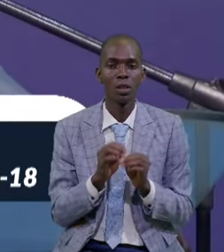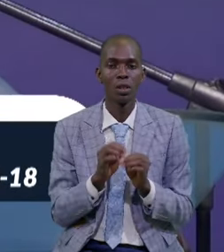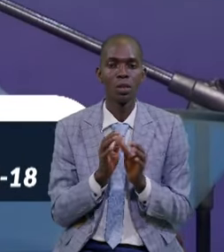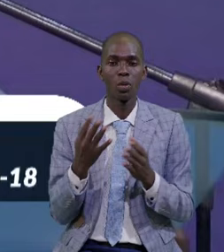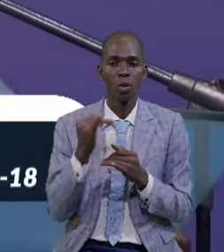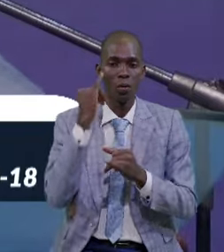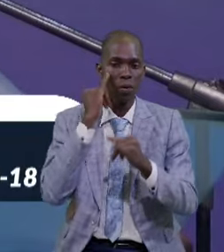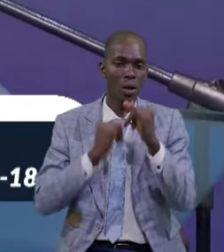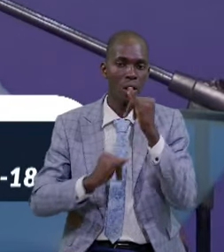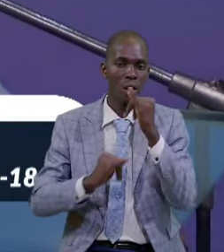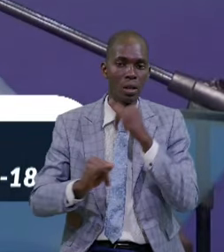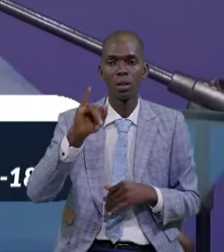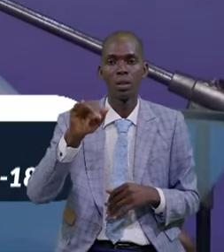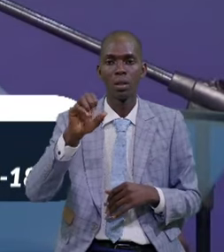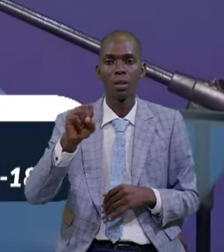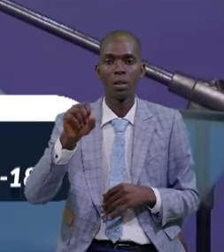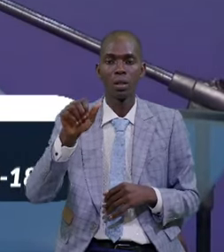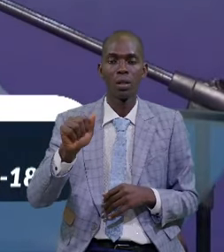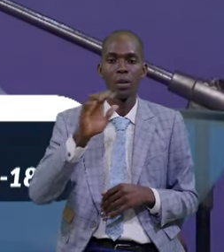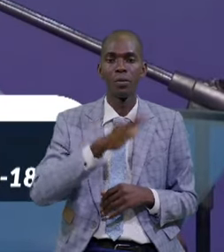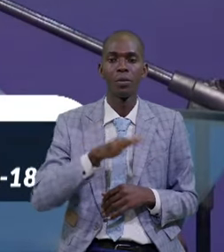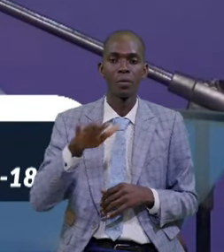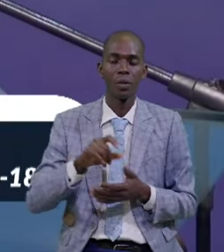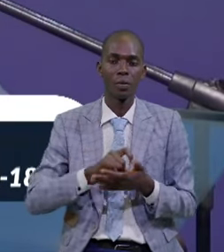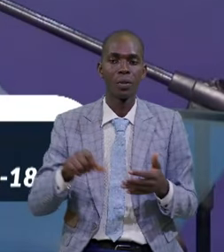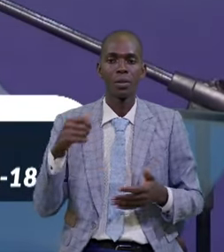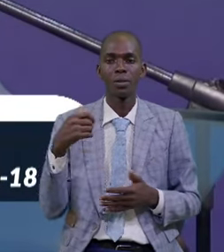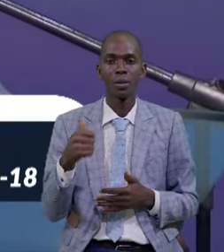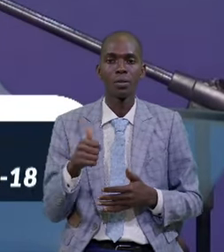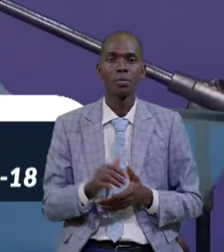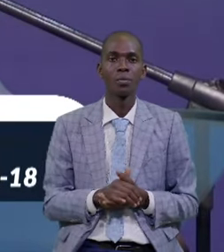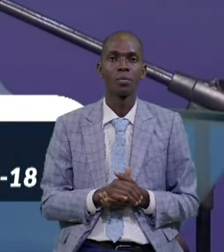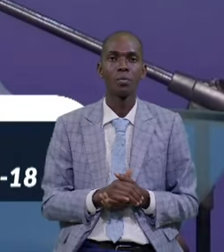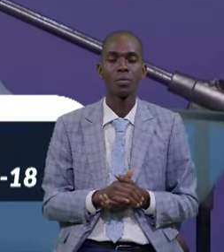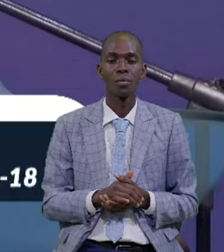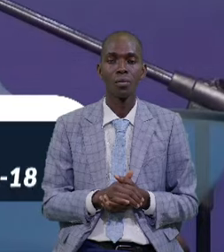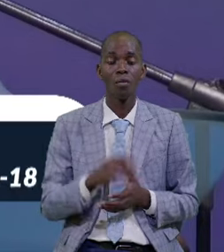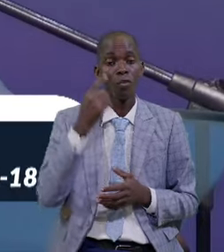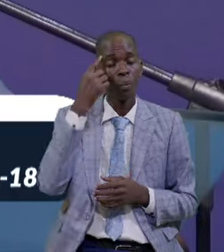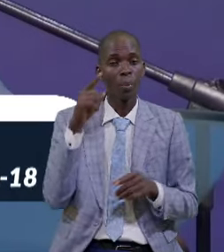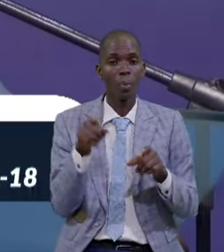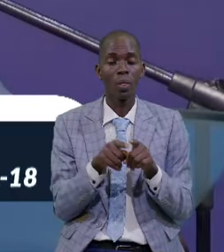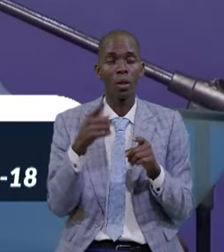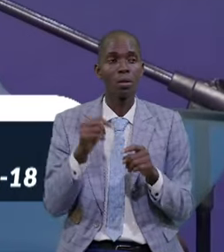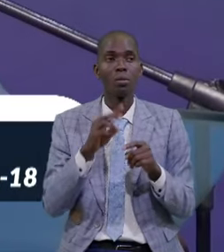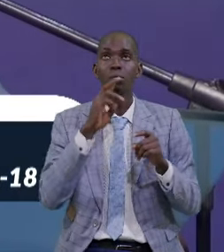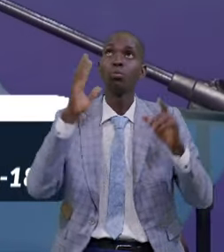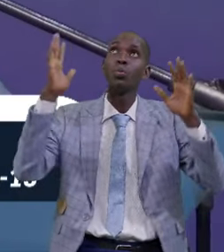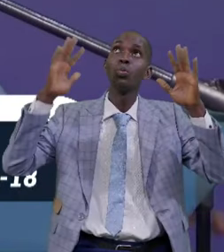chapter 55, verse 10, for as the rain cometh